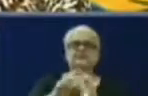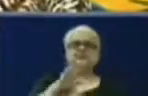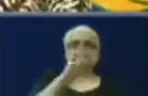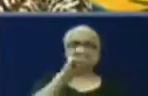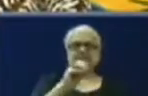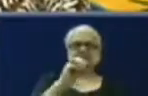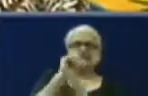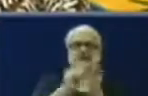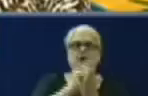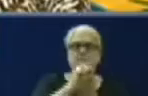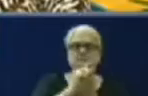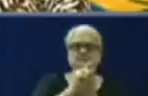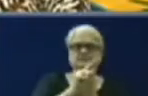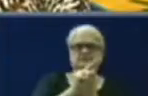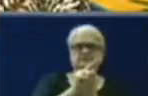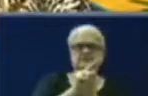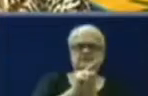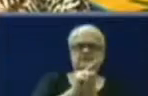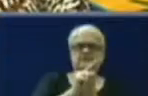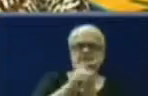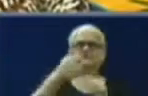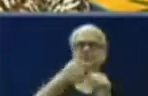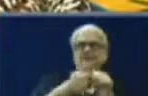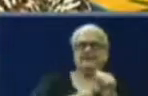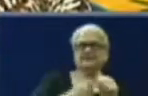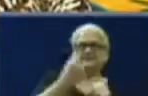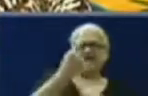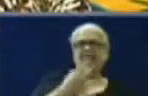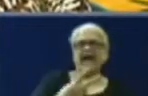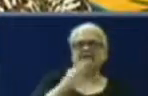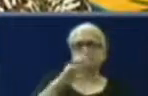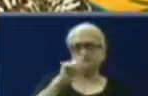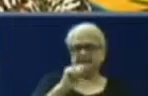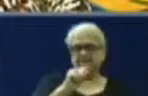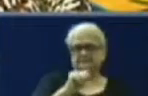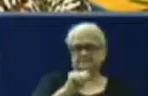credit. Some of the kids work through it more quickly than others.